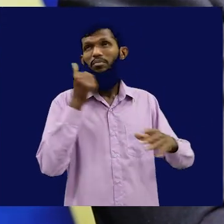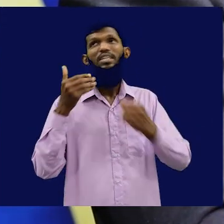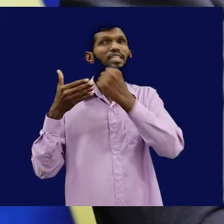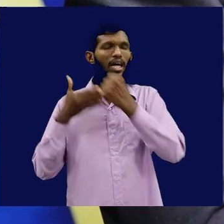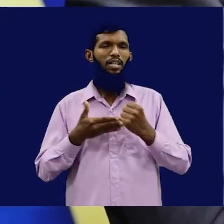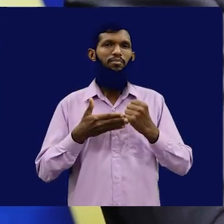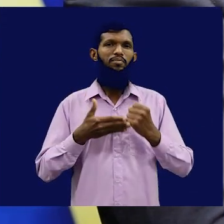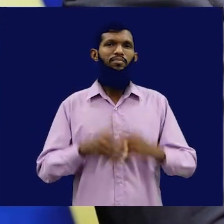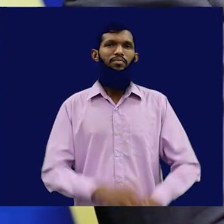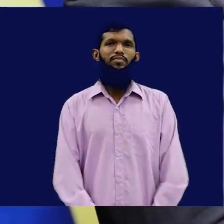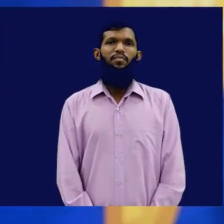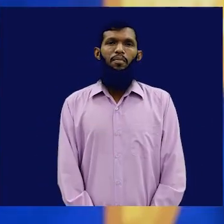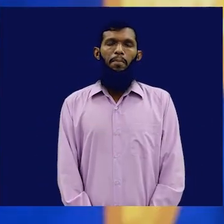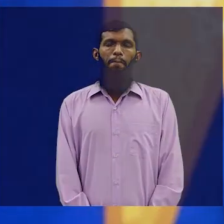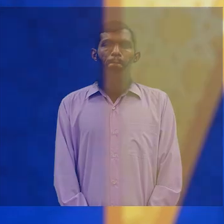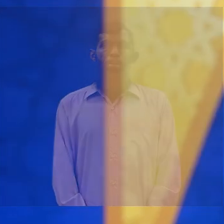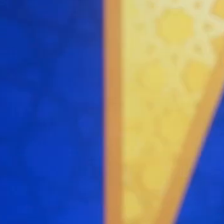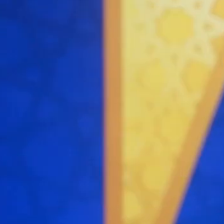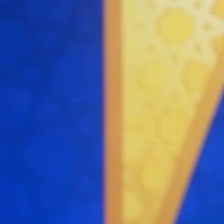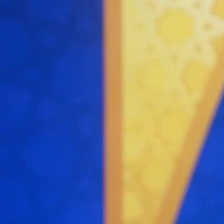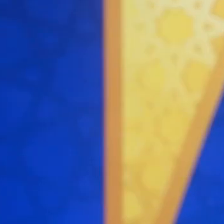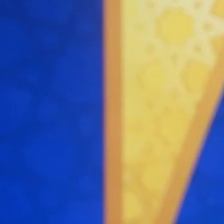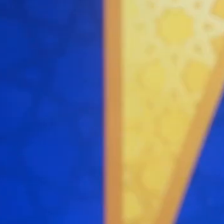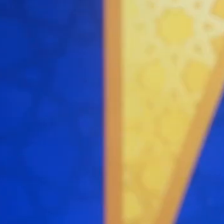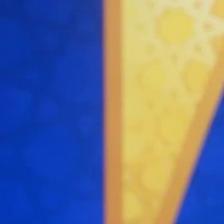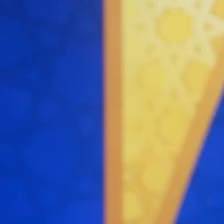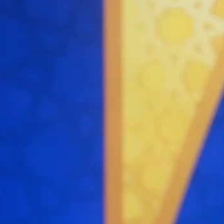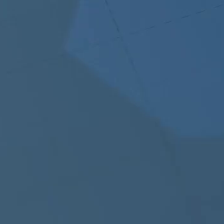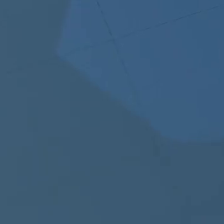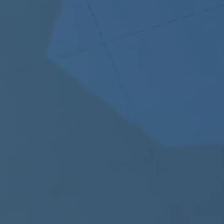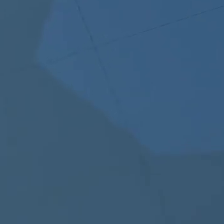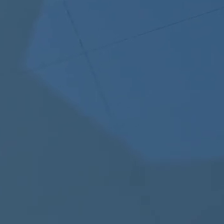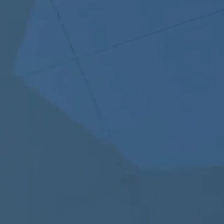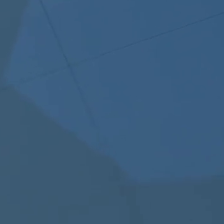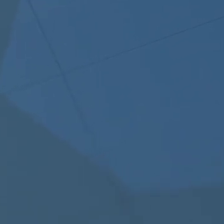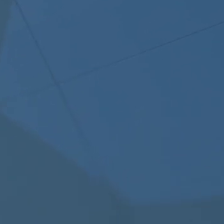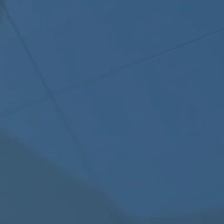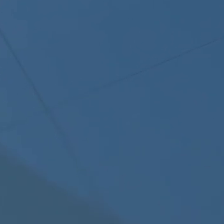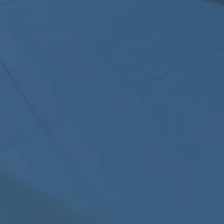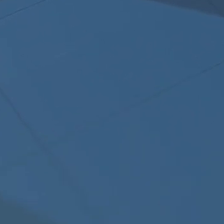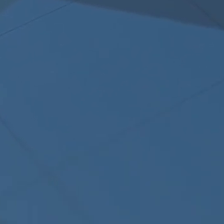Muslims aspiring to perform Hajj. Assalamu alaikum wa rahmatullahi wa barakatuh.